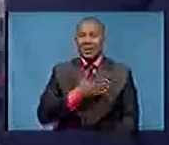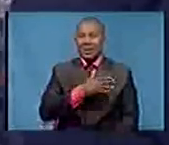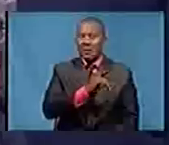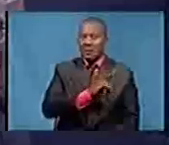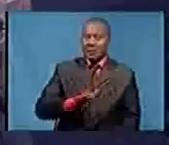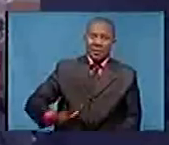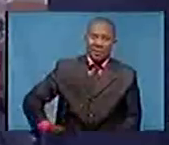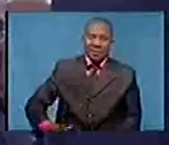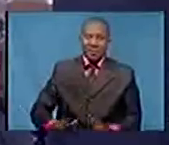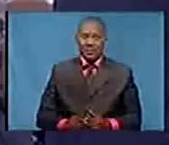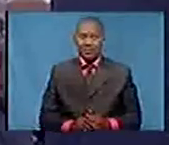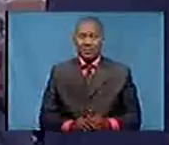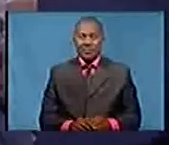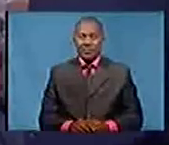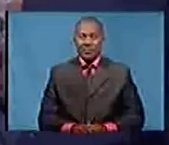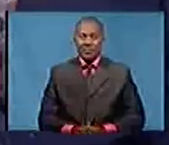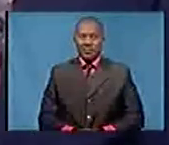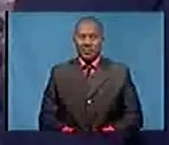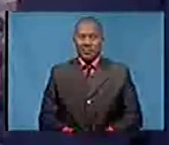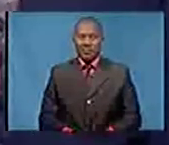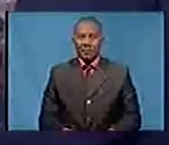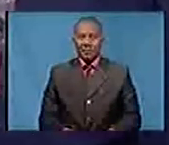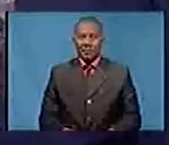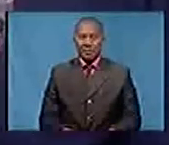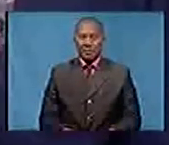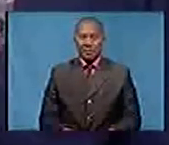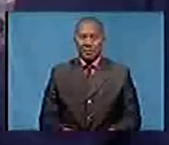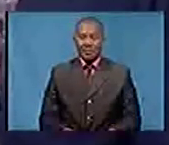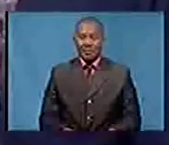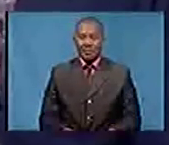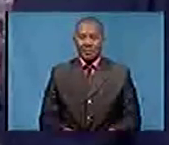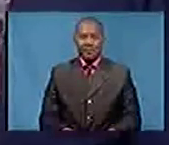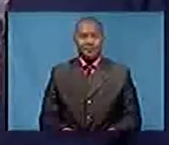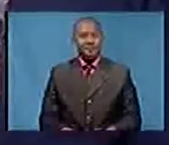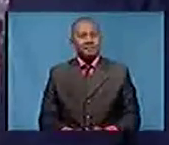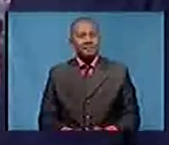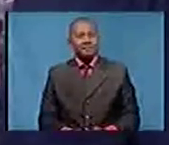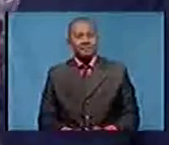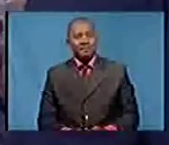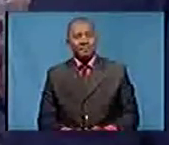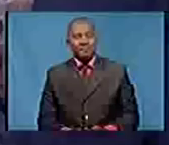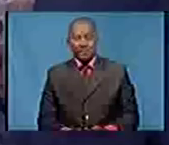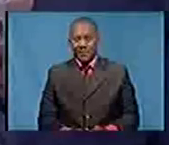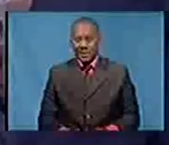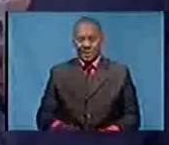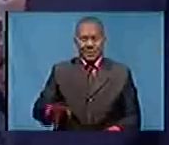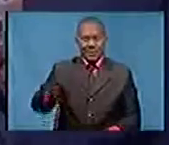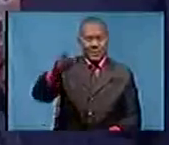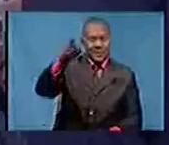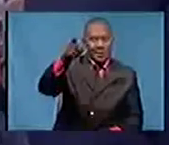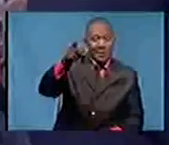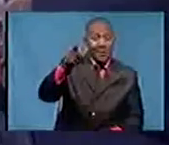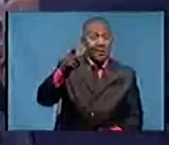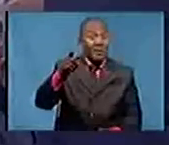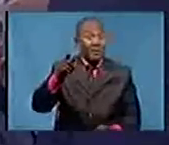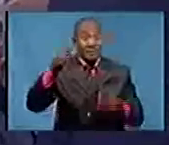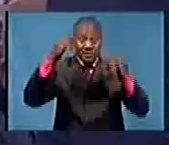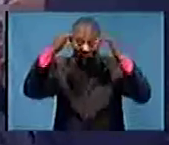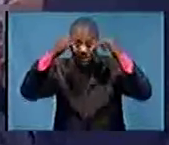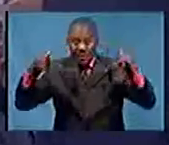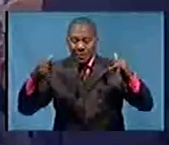understands this better when she was sitting as a trial judge. We